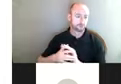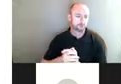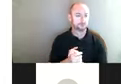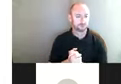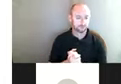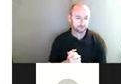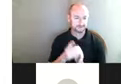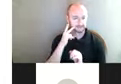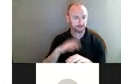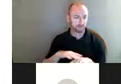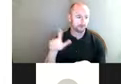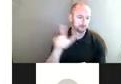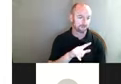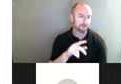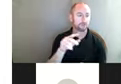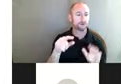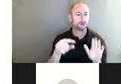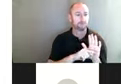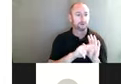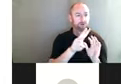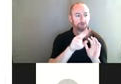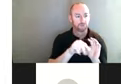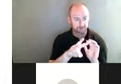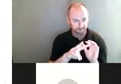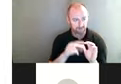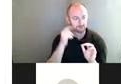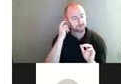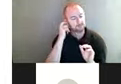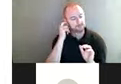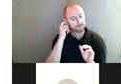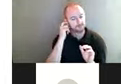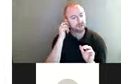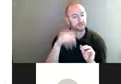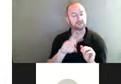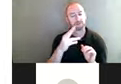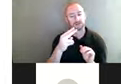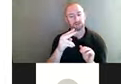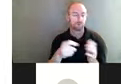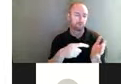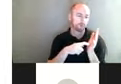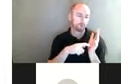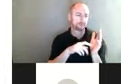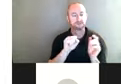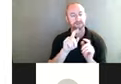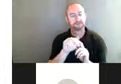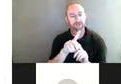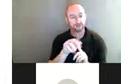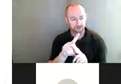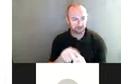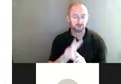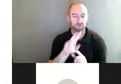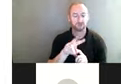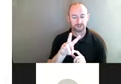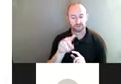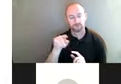here on the left, -2.7 picocuries per liter, which is the World Health Organization standard, then 2.7 to 4. 4